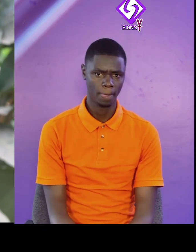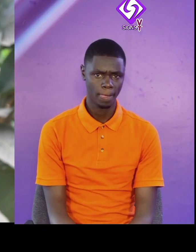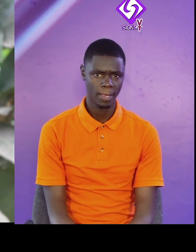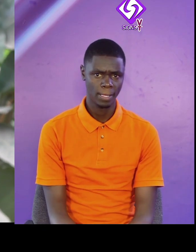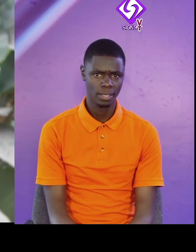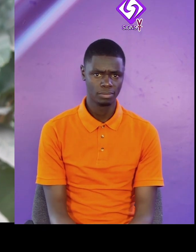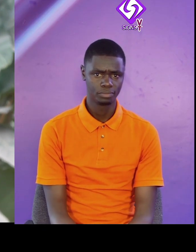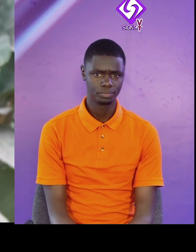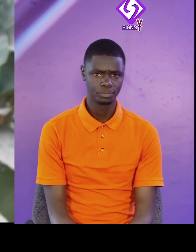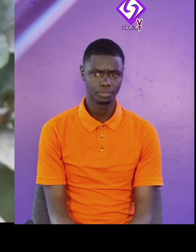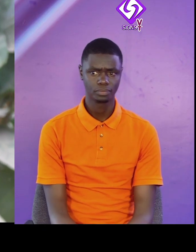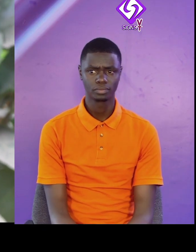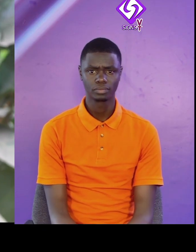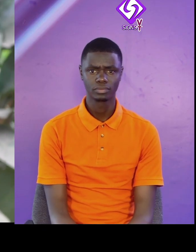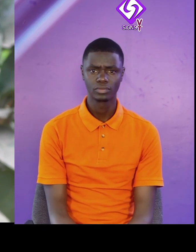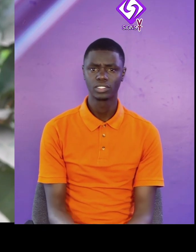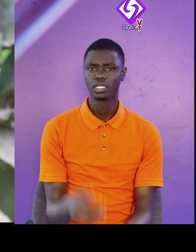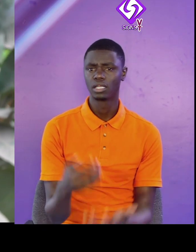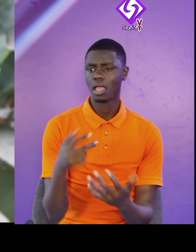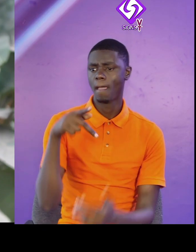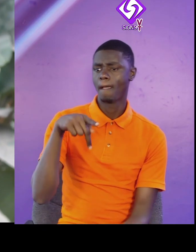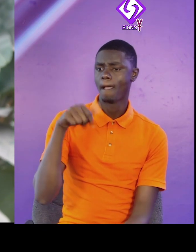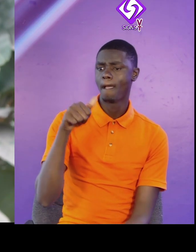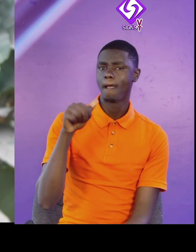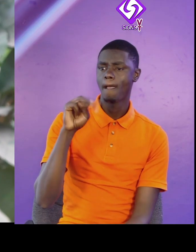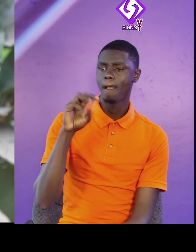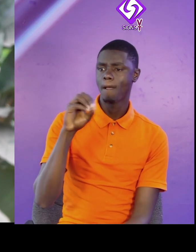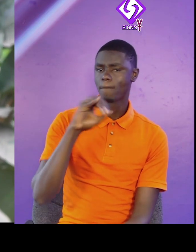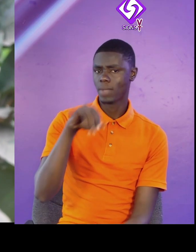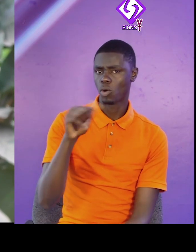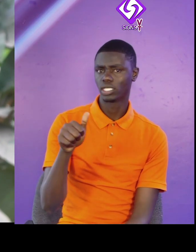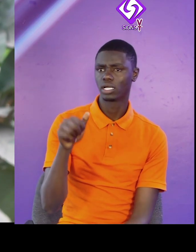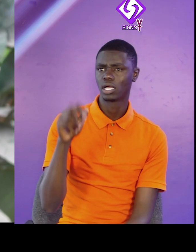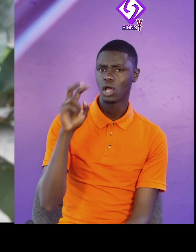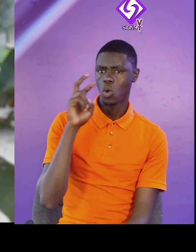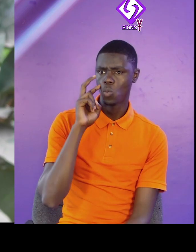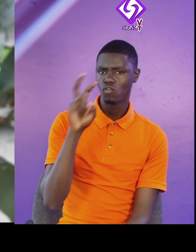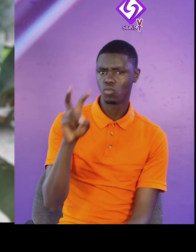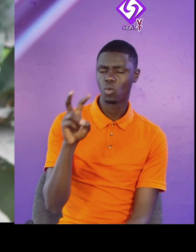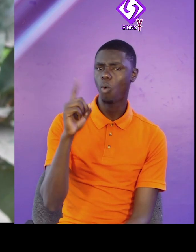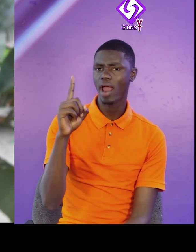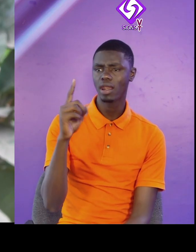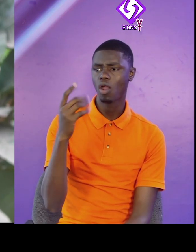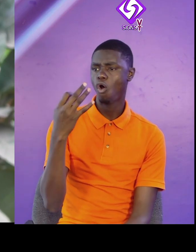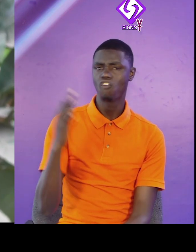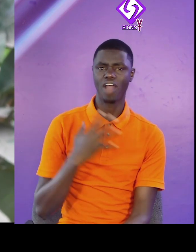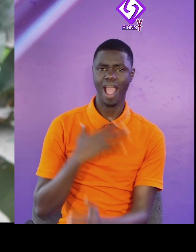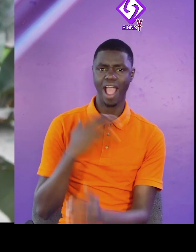So what Pamoja we've looked at is one of our strengths is that